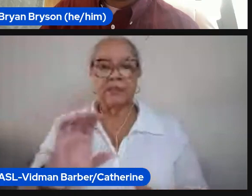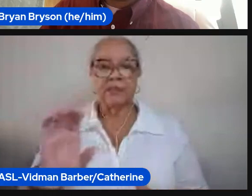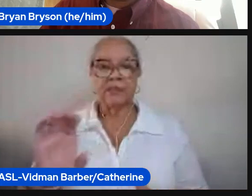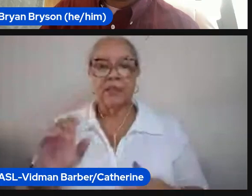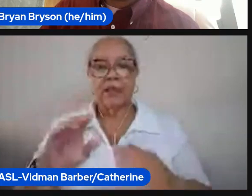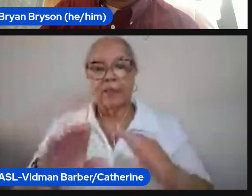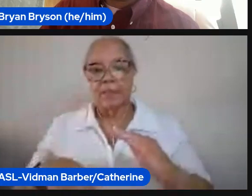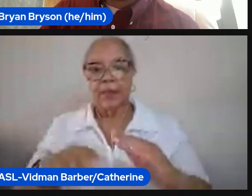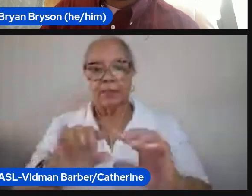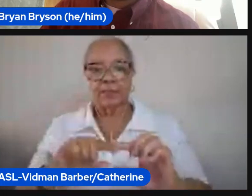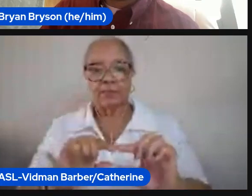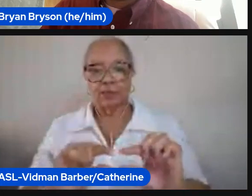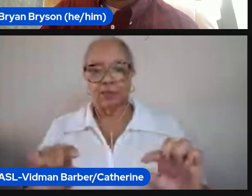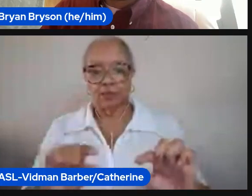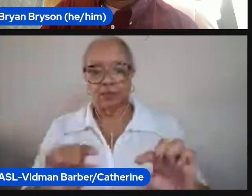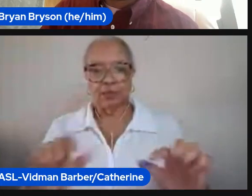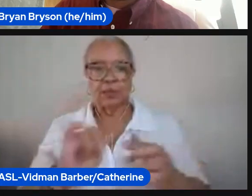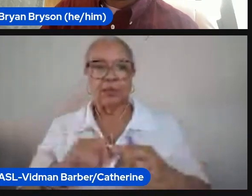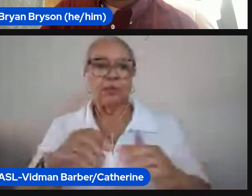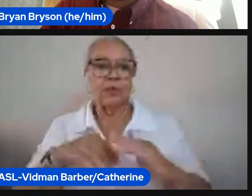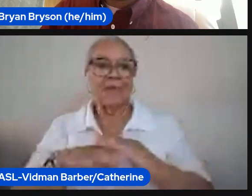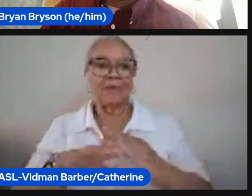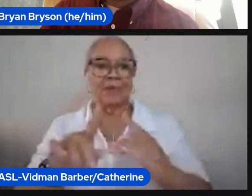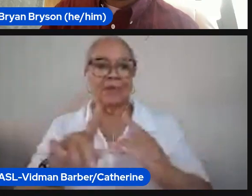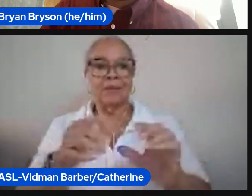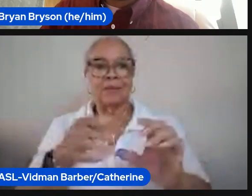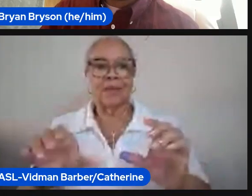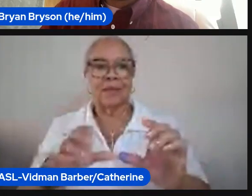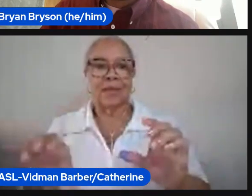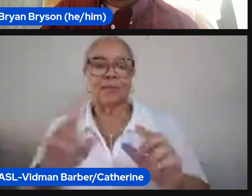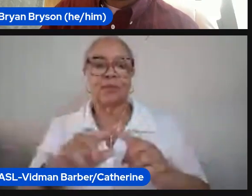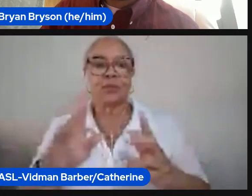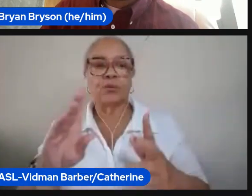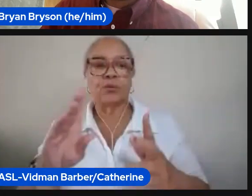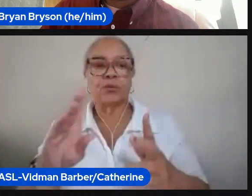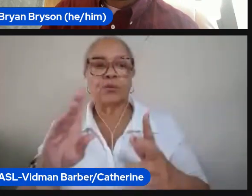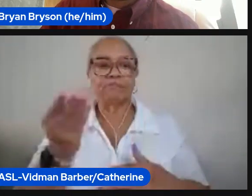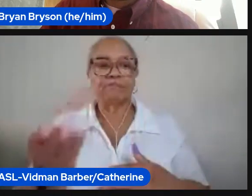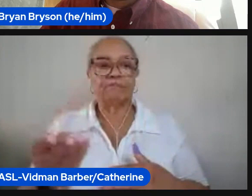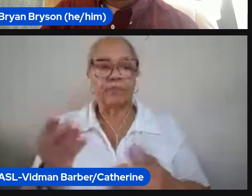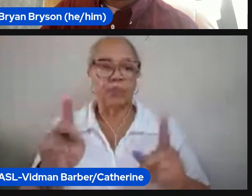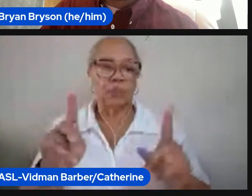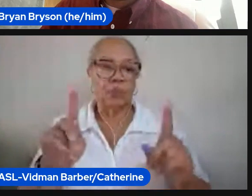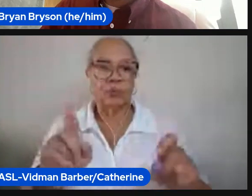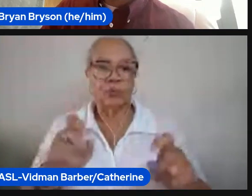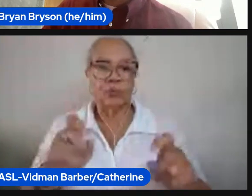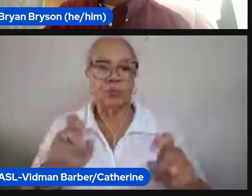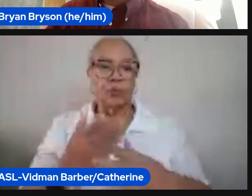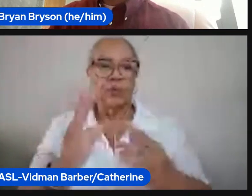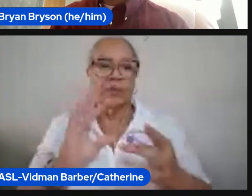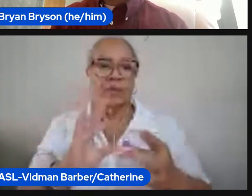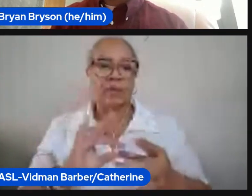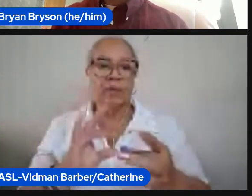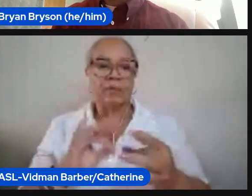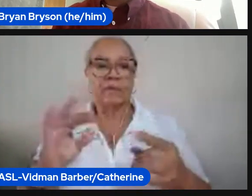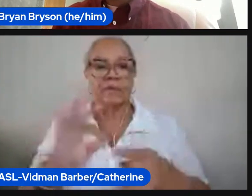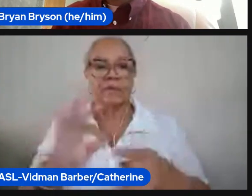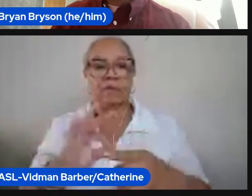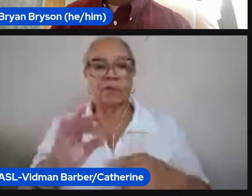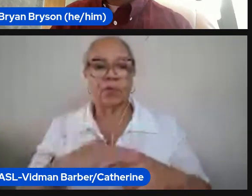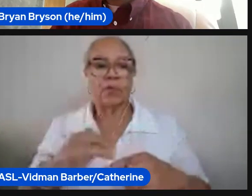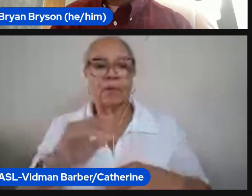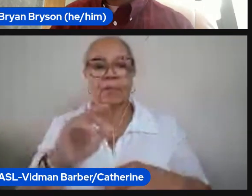bottom of the screen to access the captions. You can submit questions through the comment function on the platform,